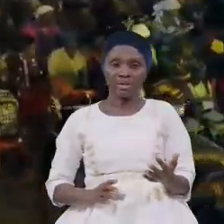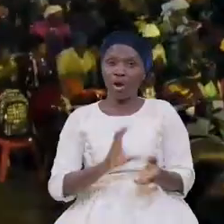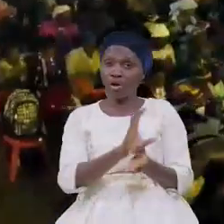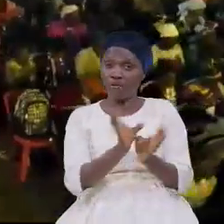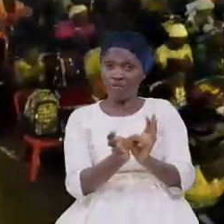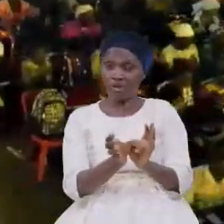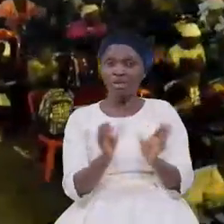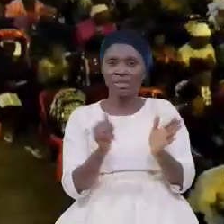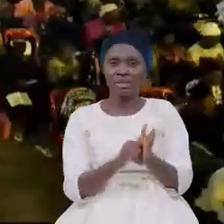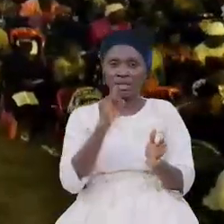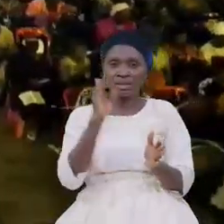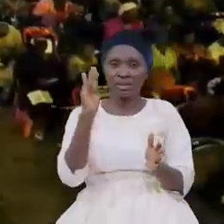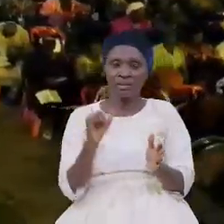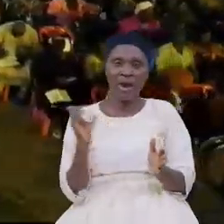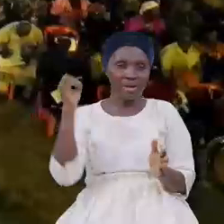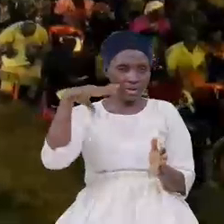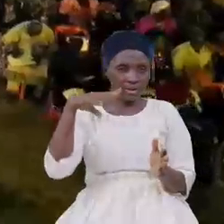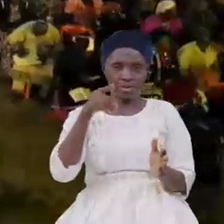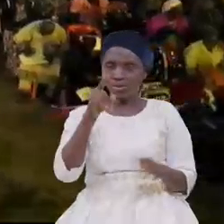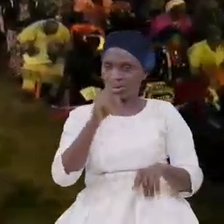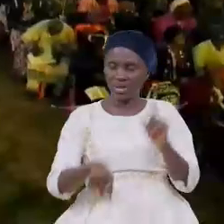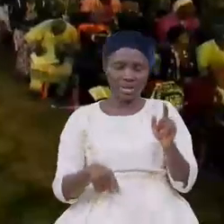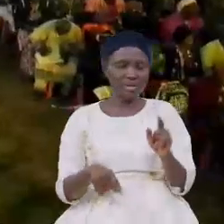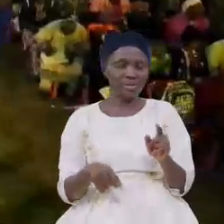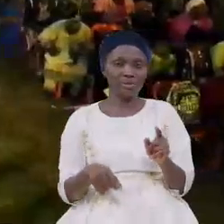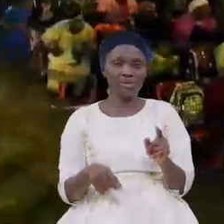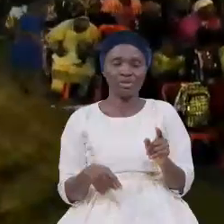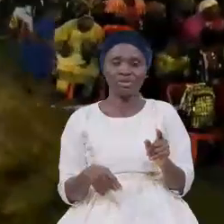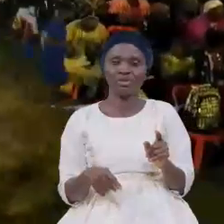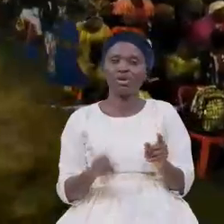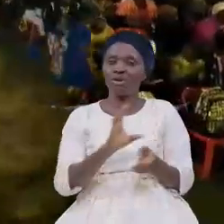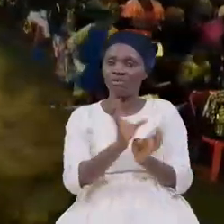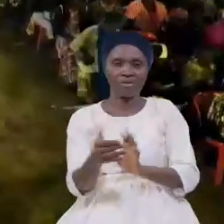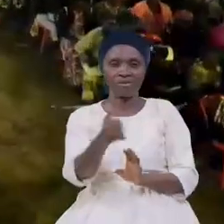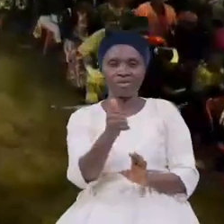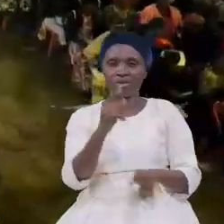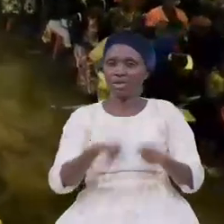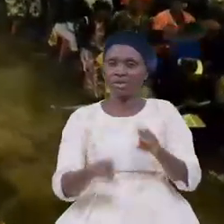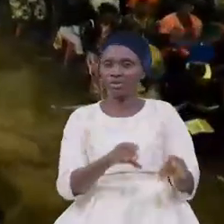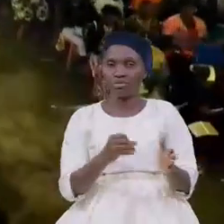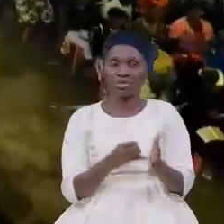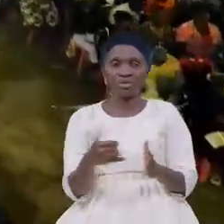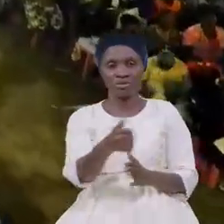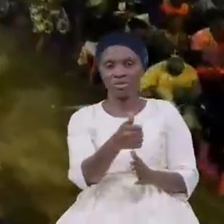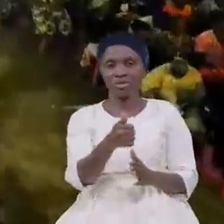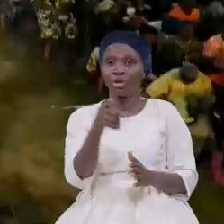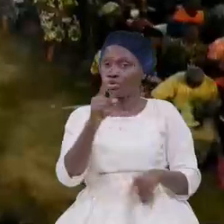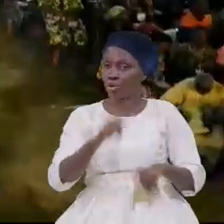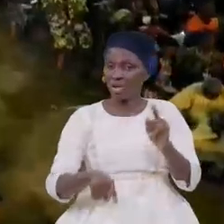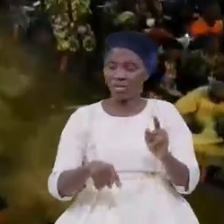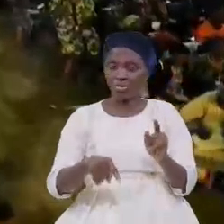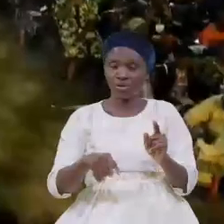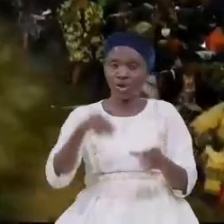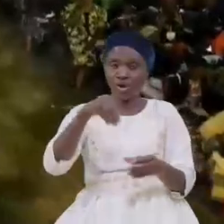inside your heart and convert your heart. You cannot do it by yourself. You cannot dip your hand in